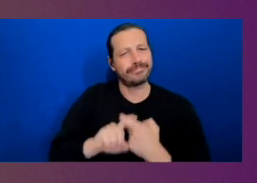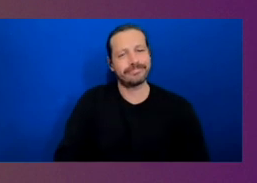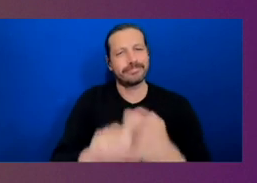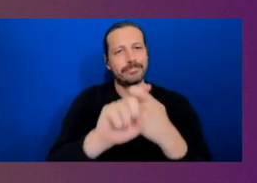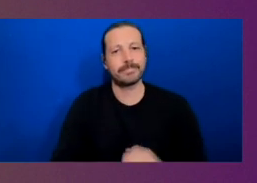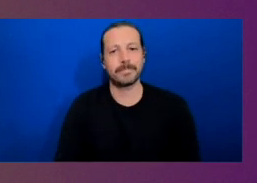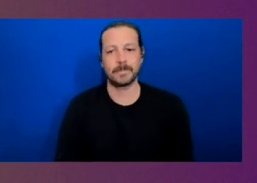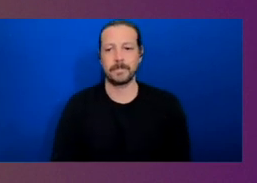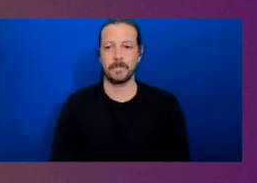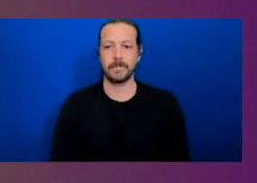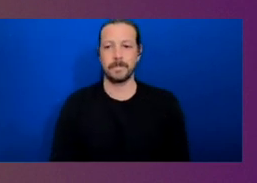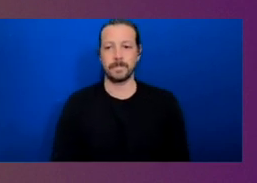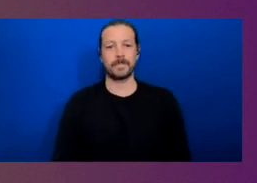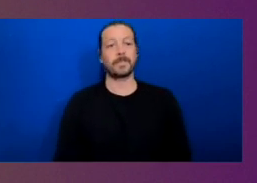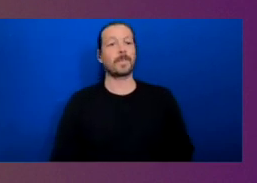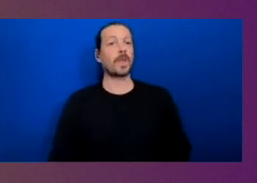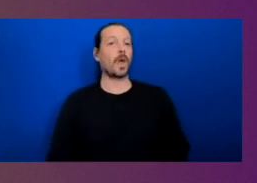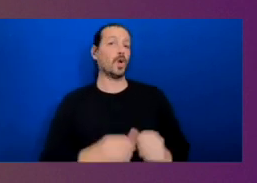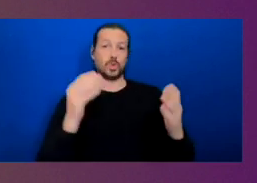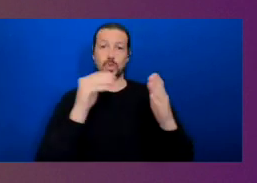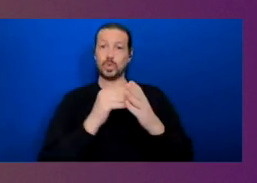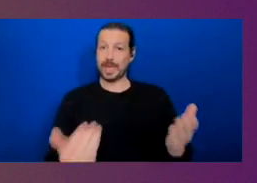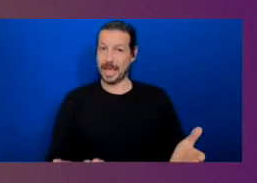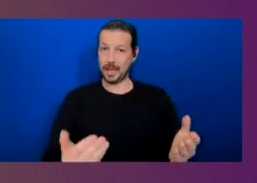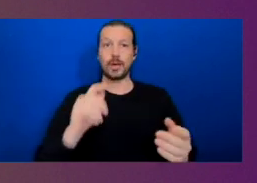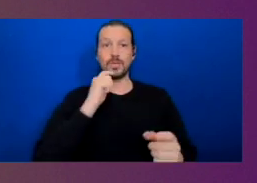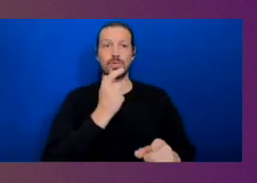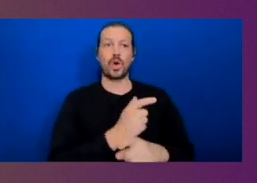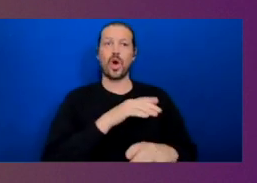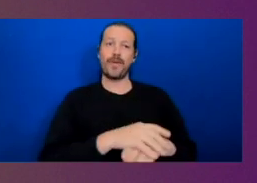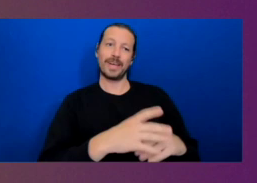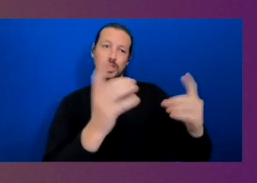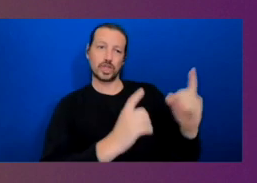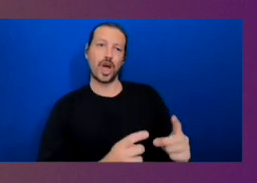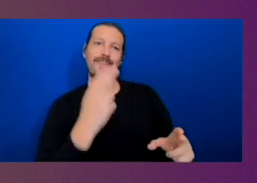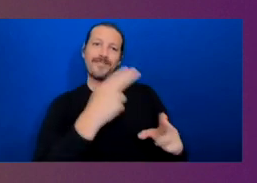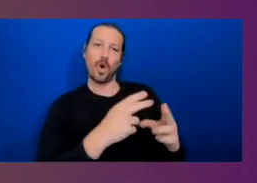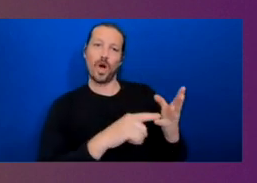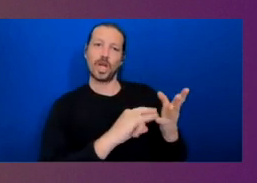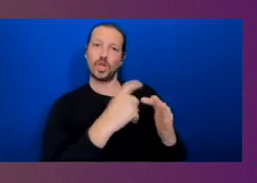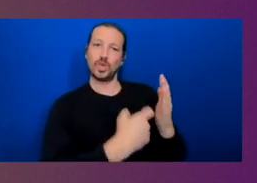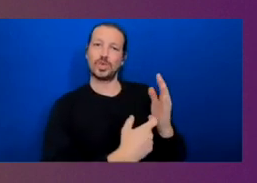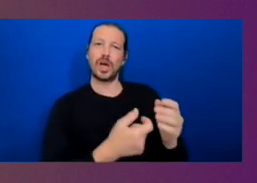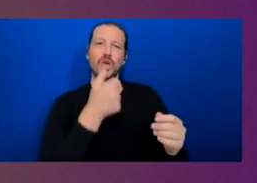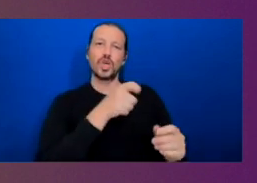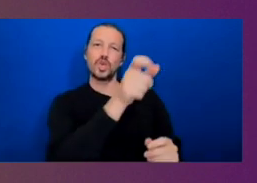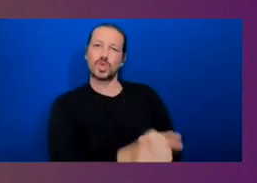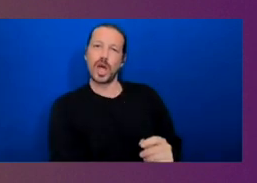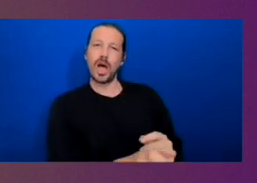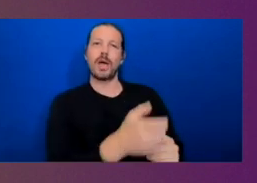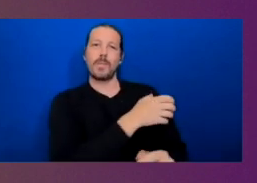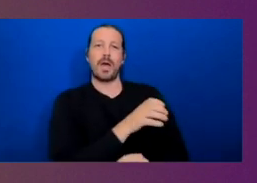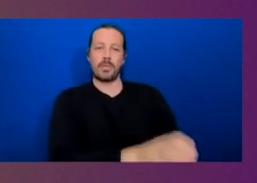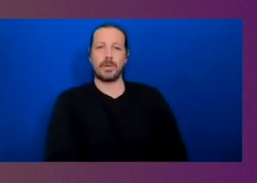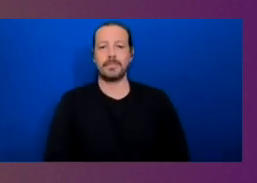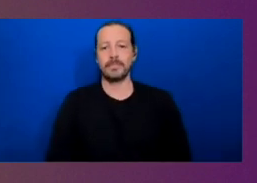history. So today's conversation is about designing for user empowerment. It's part of Remarkable Insights, and Remarkable Insights